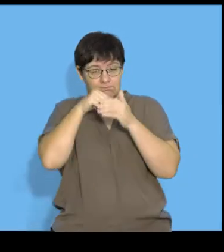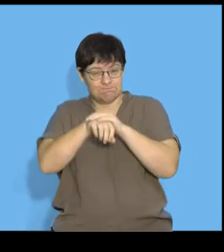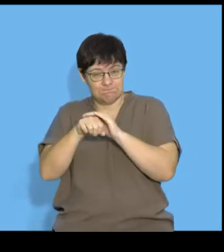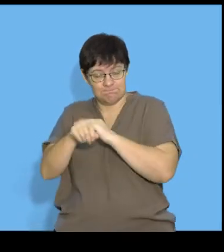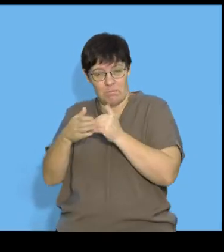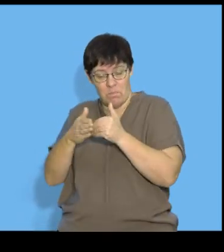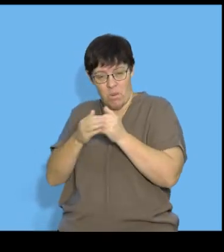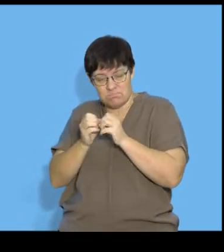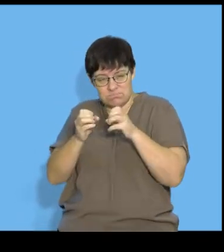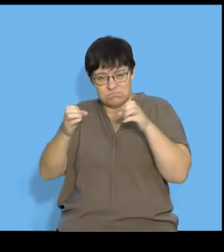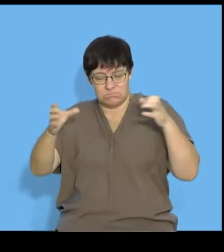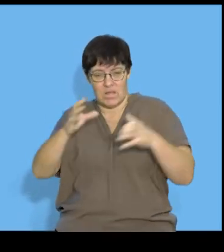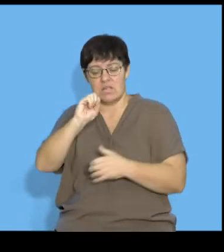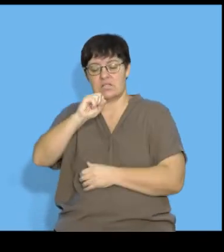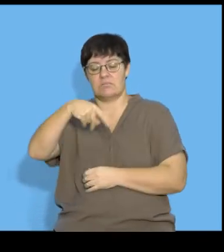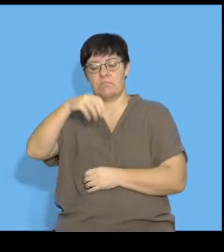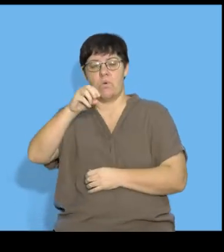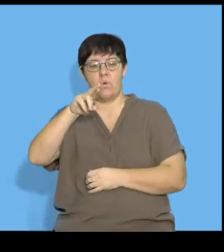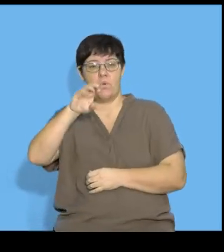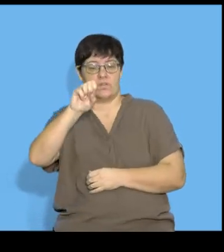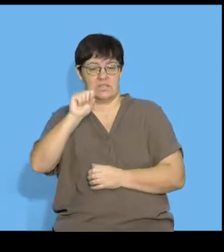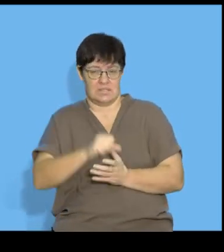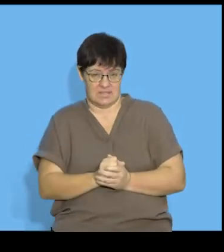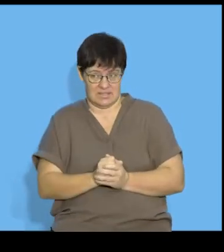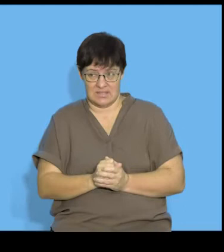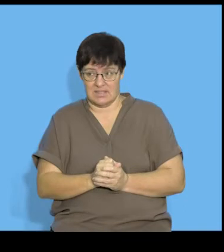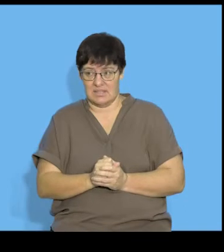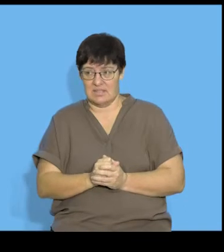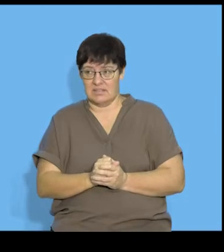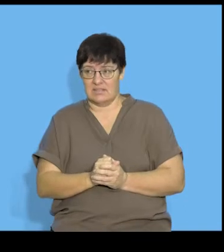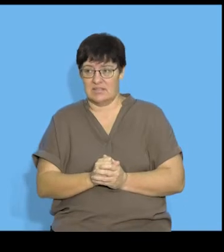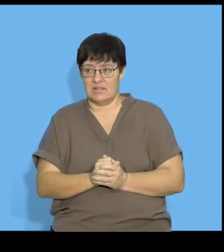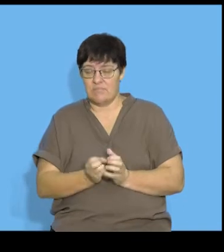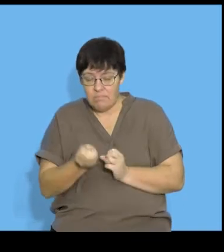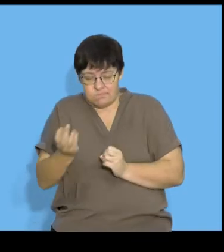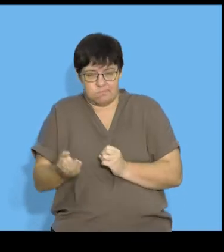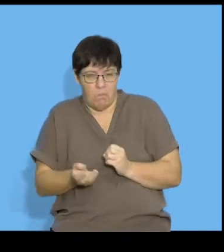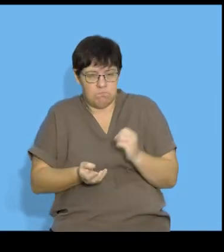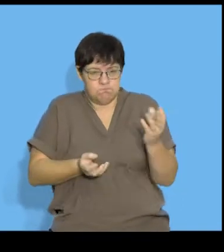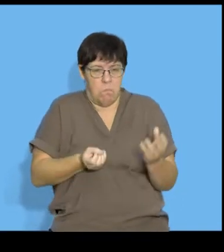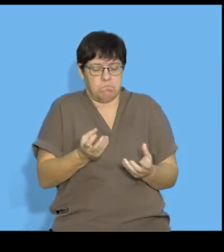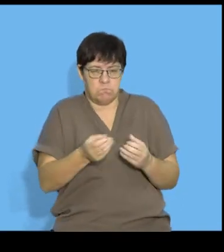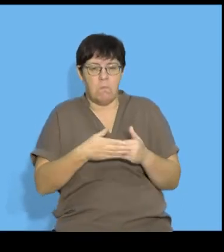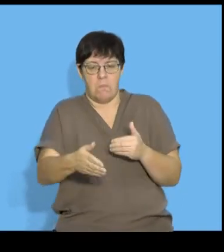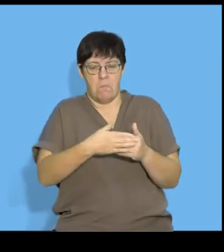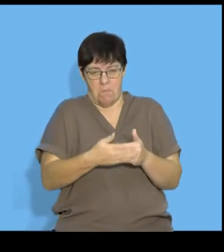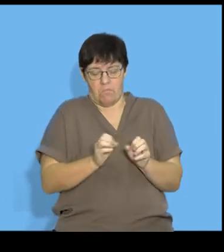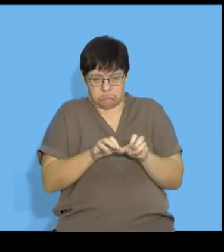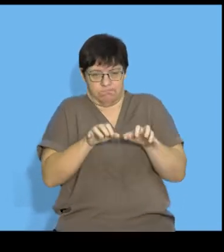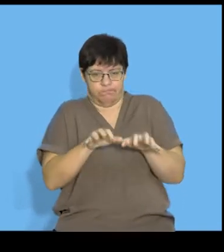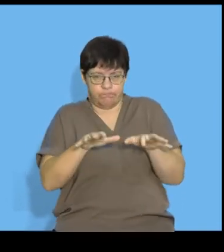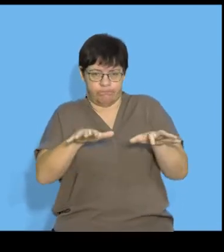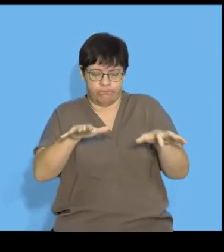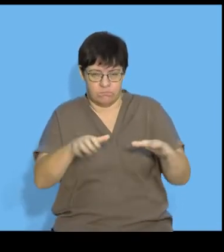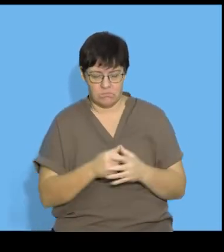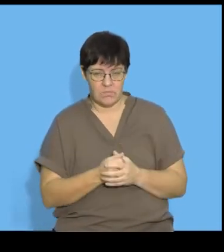are spores. These are asexually. This is yeast reproducing. And where sometimes when conditions are